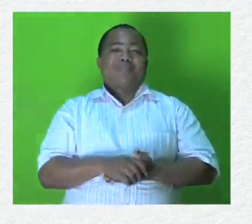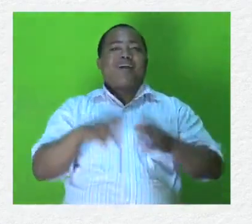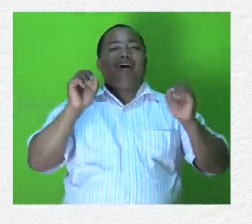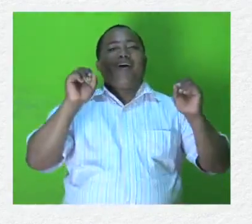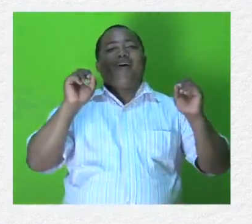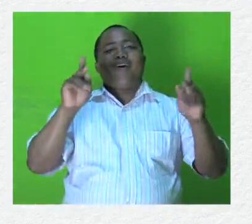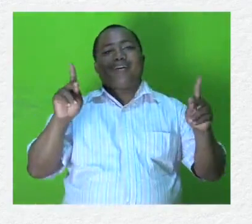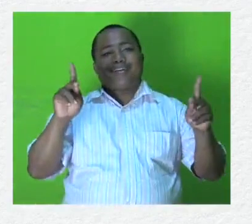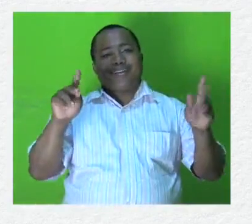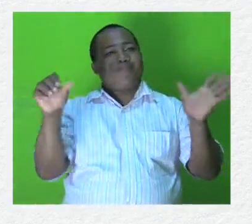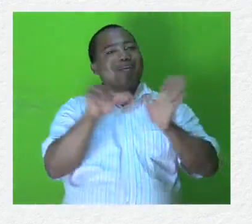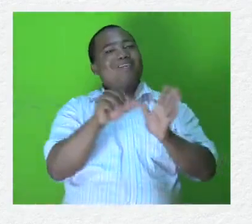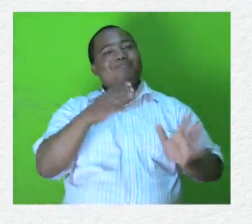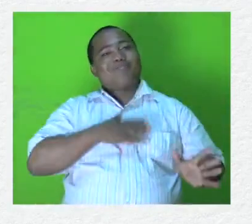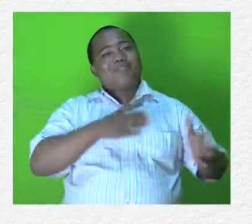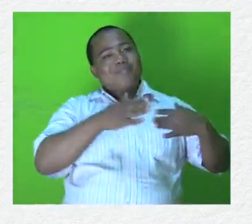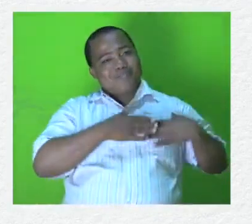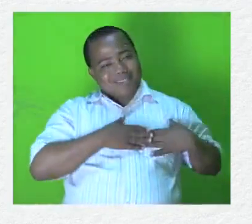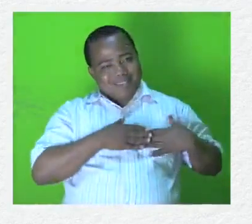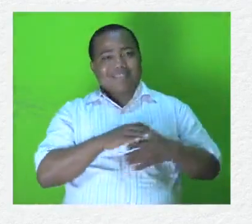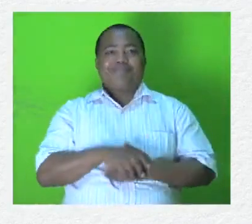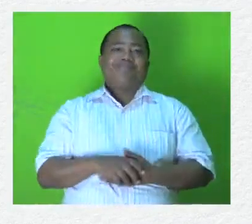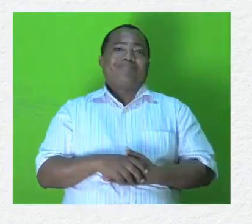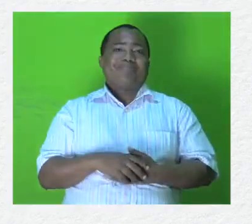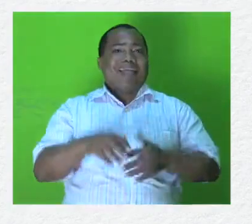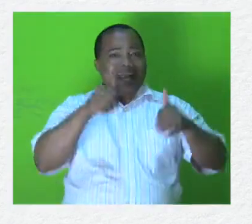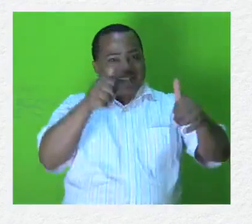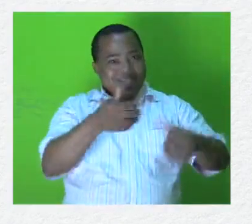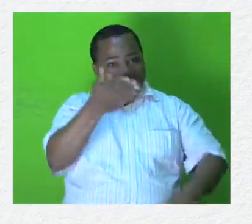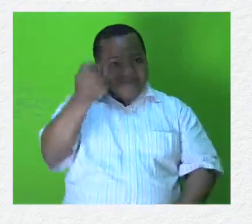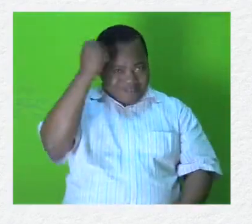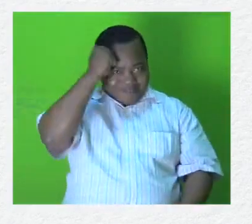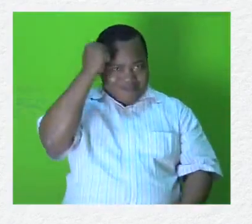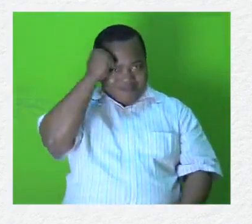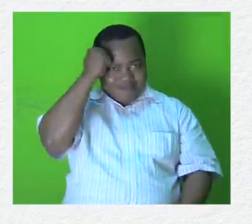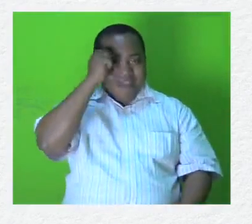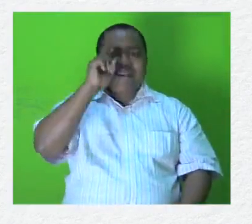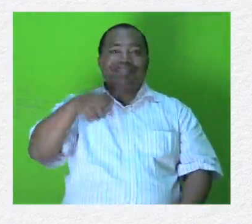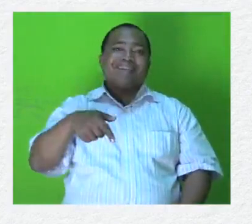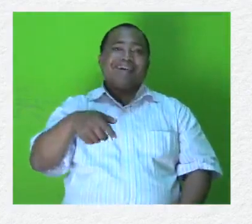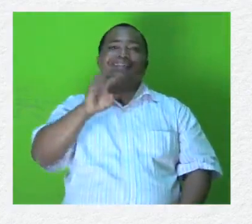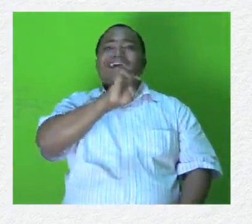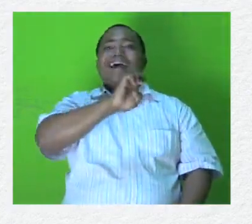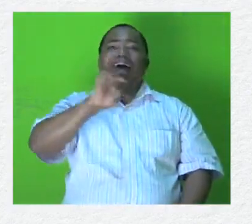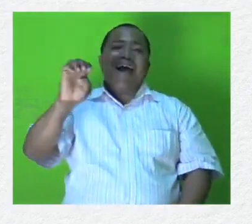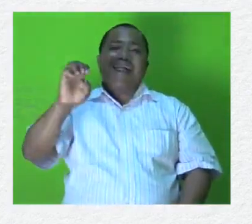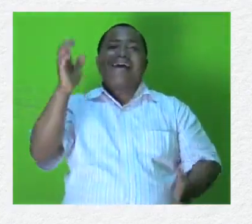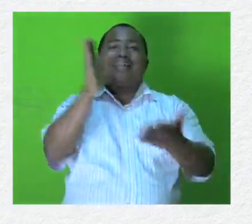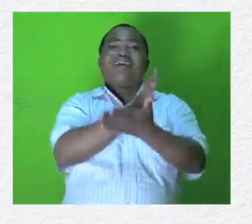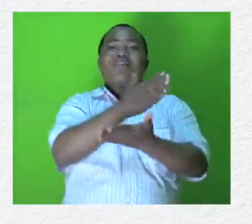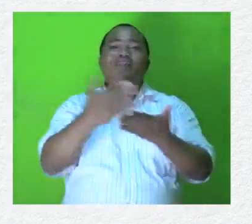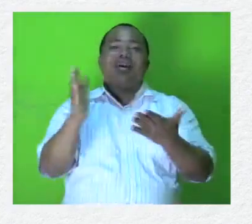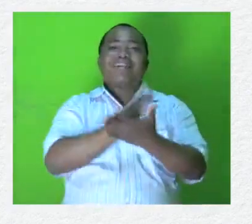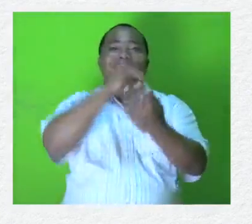Okay. My dear students, I hope you remember that elements are divided into